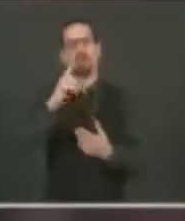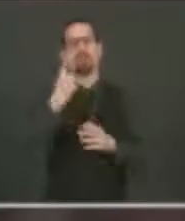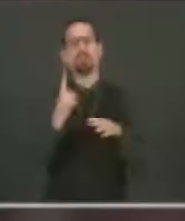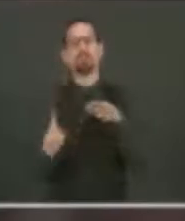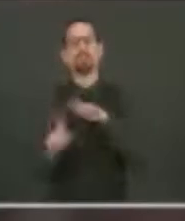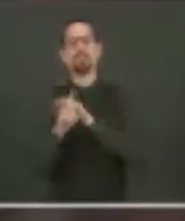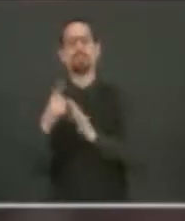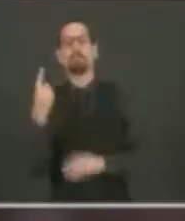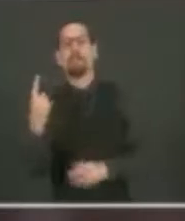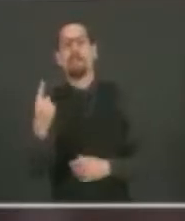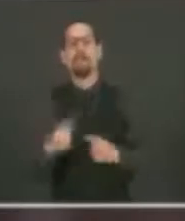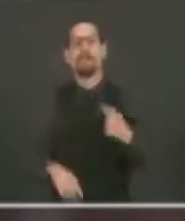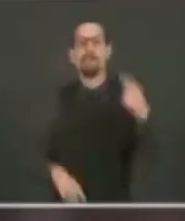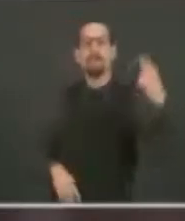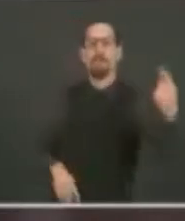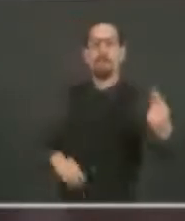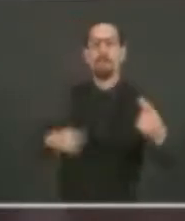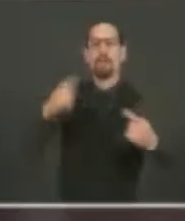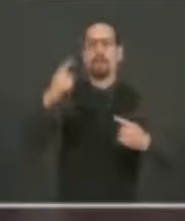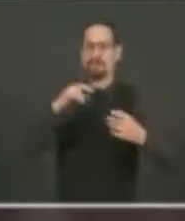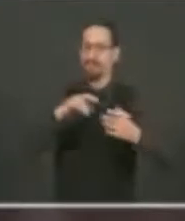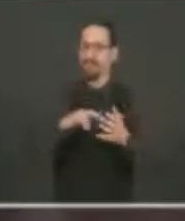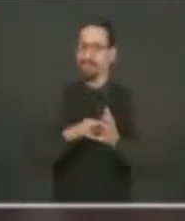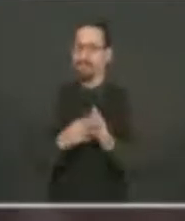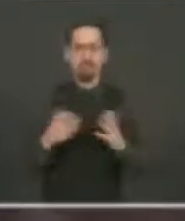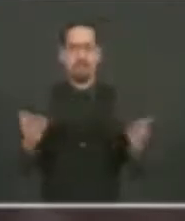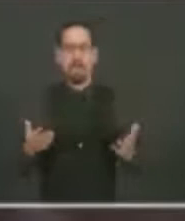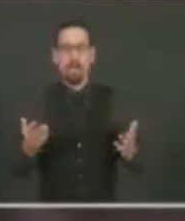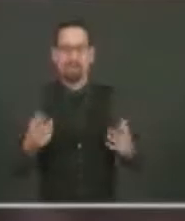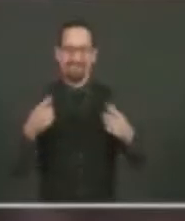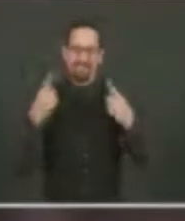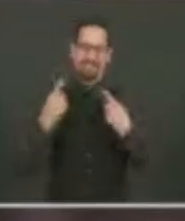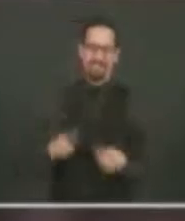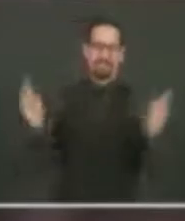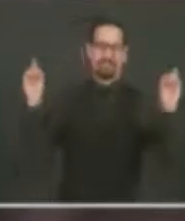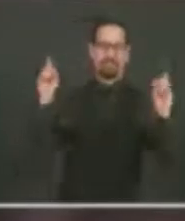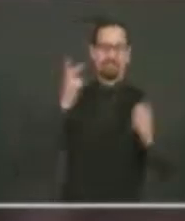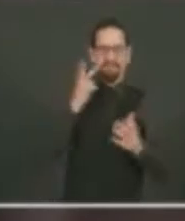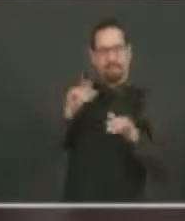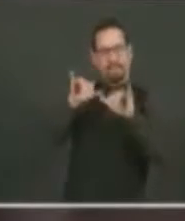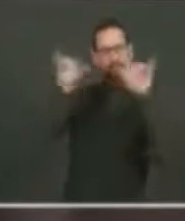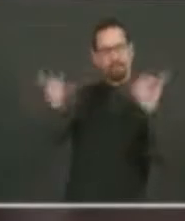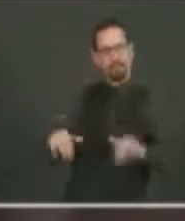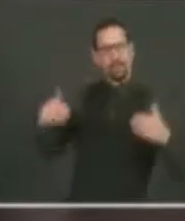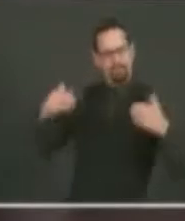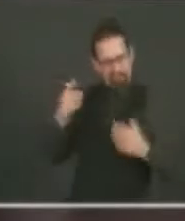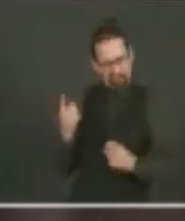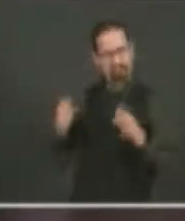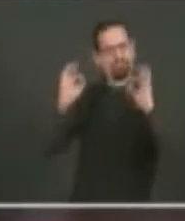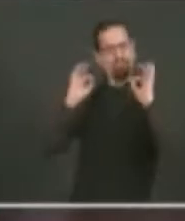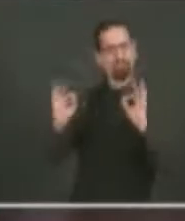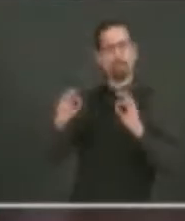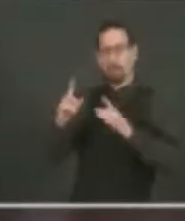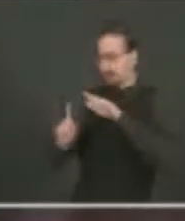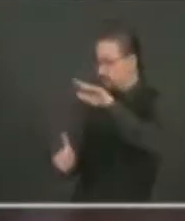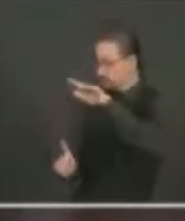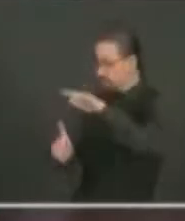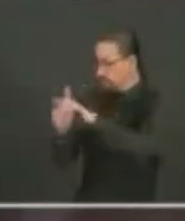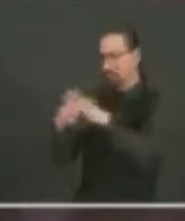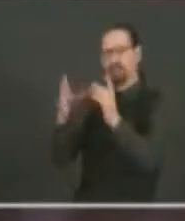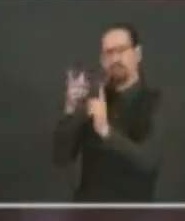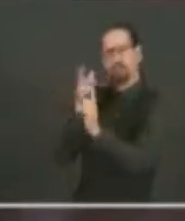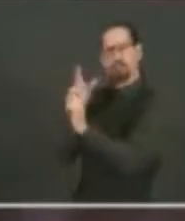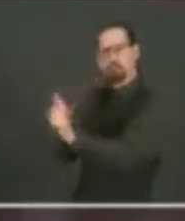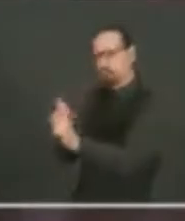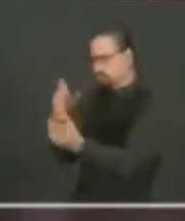and again. And that is a key approach to our system. One of our strengths in Rhode